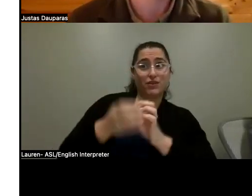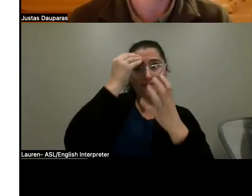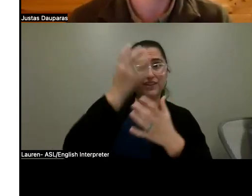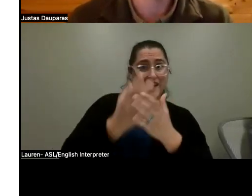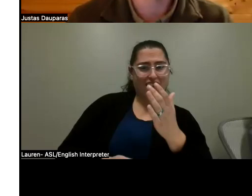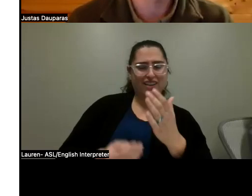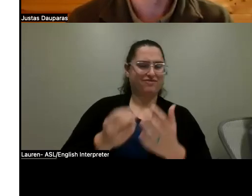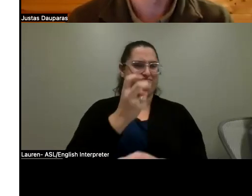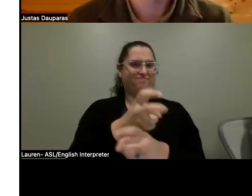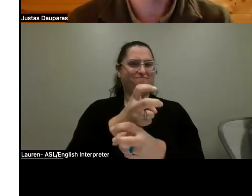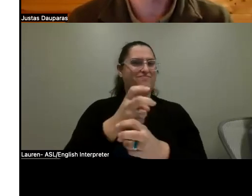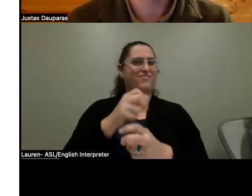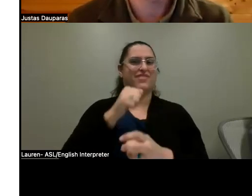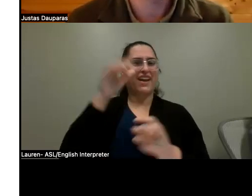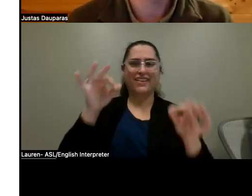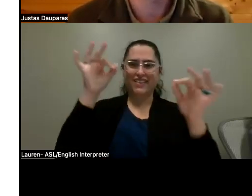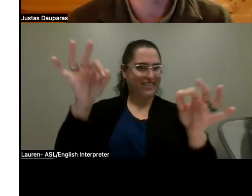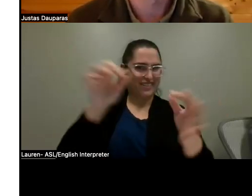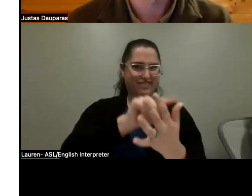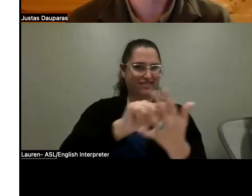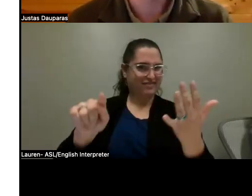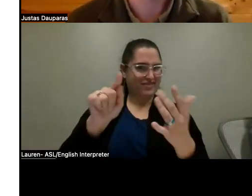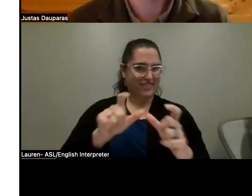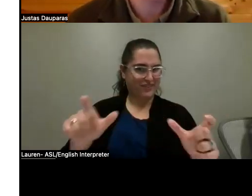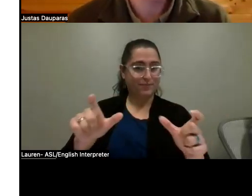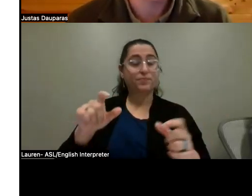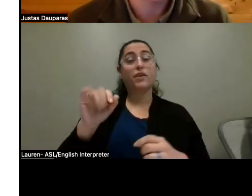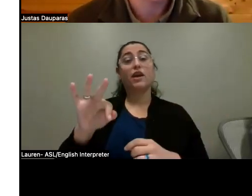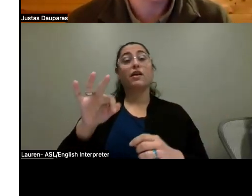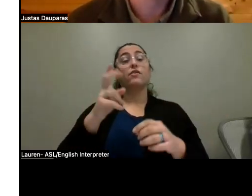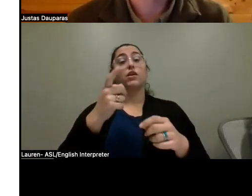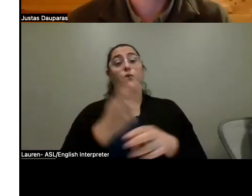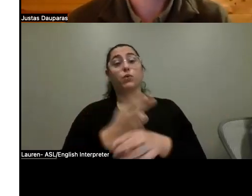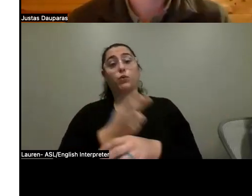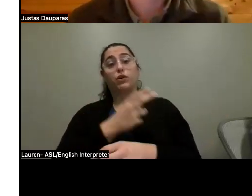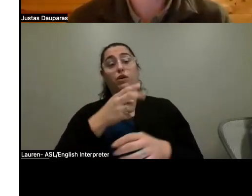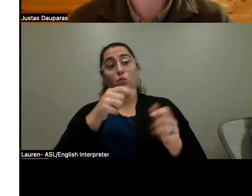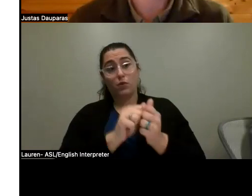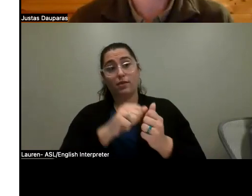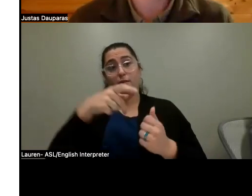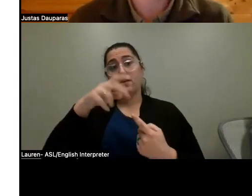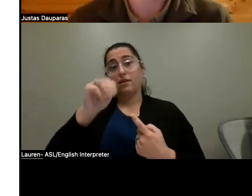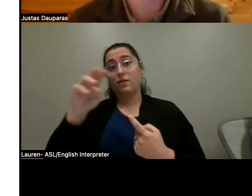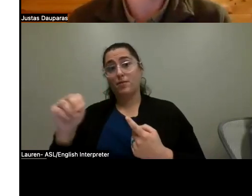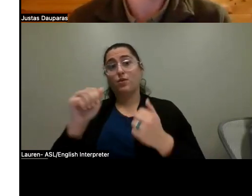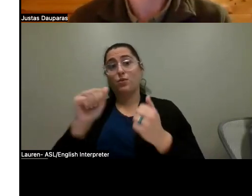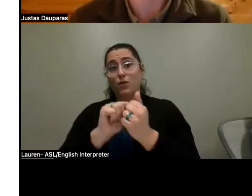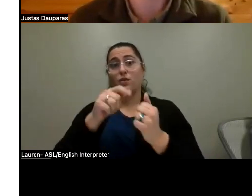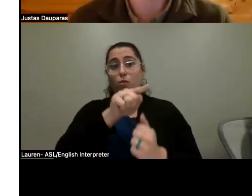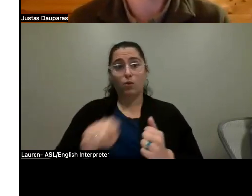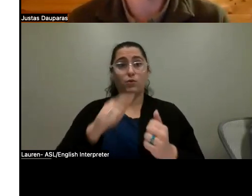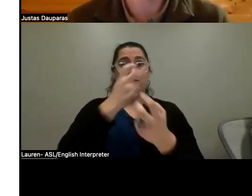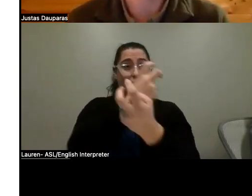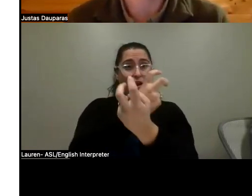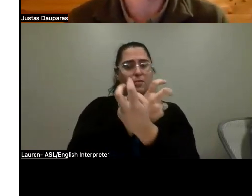not very ideal. But then taking the same backbones and then redesigning a ProteinMPNN, they become way more idealized, more